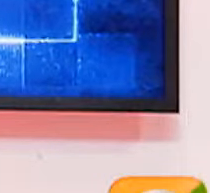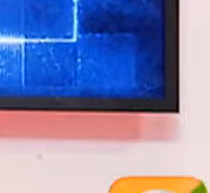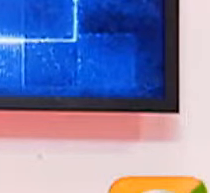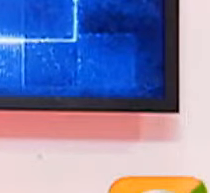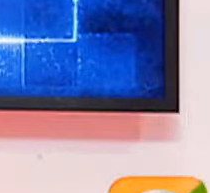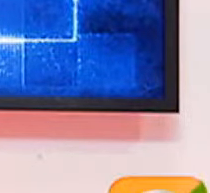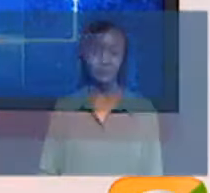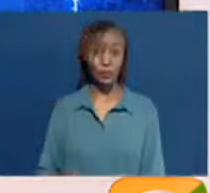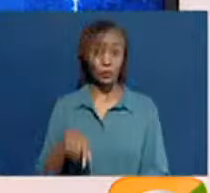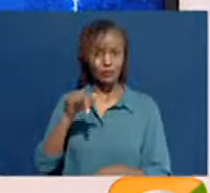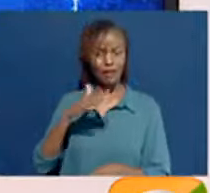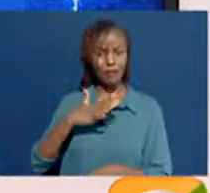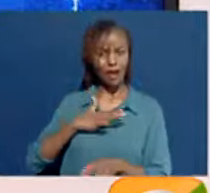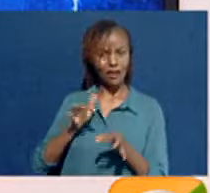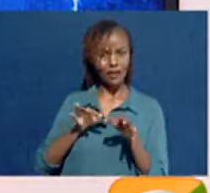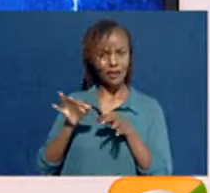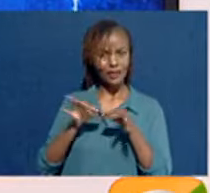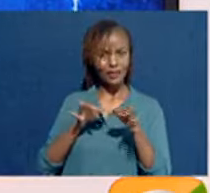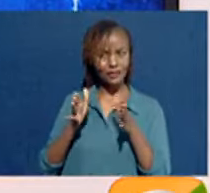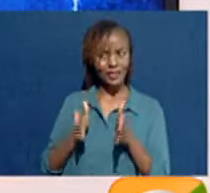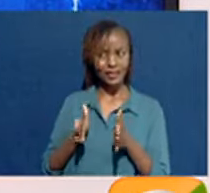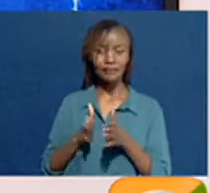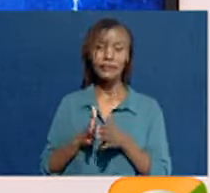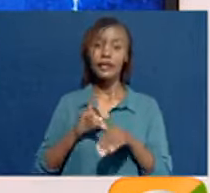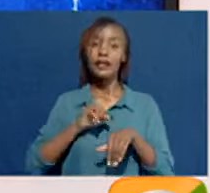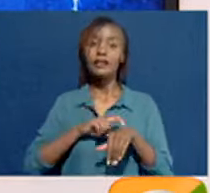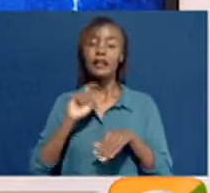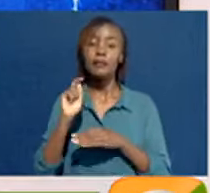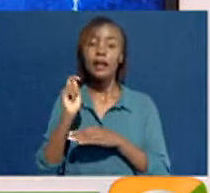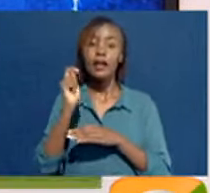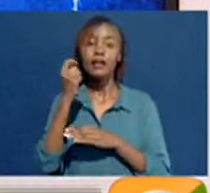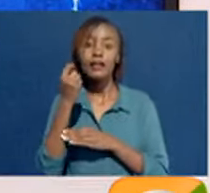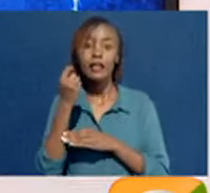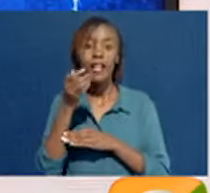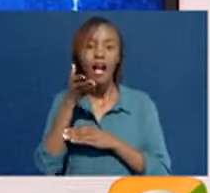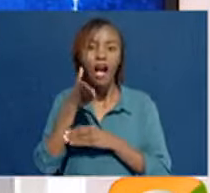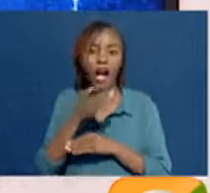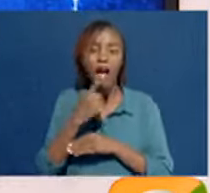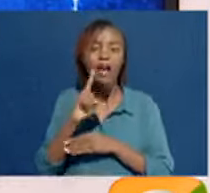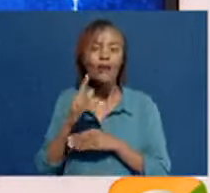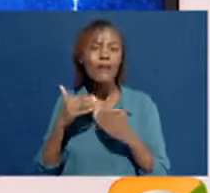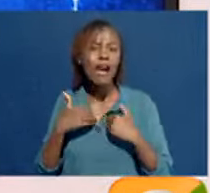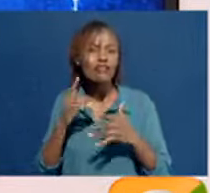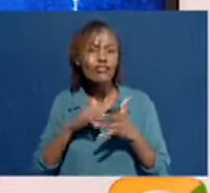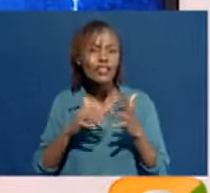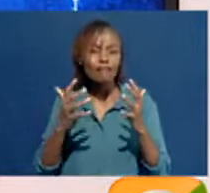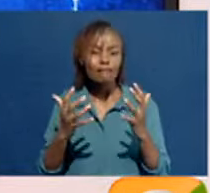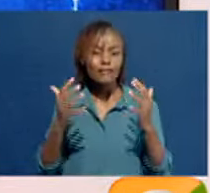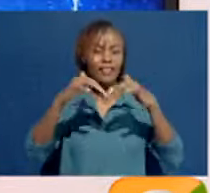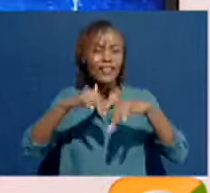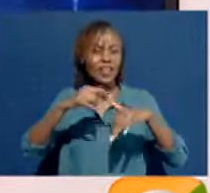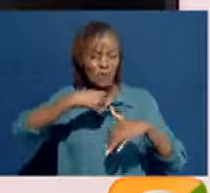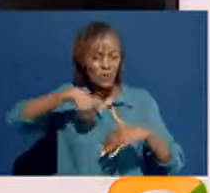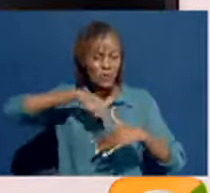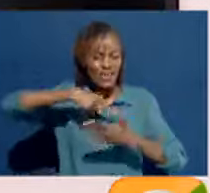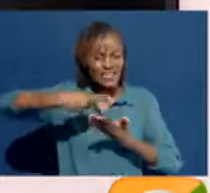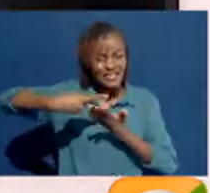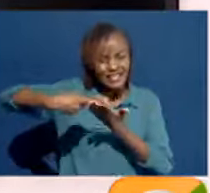To my explainer tonight, as Kenya hosts the inaugural climate change summit, there has been much talk